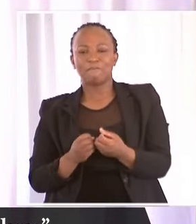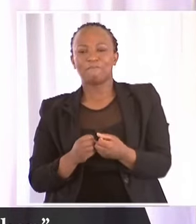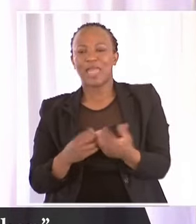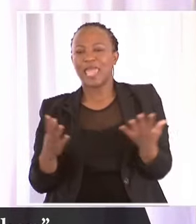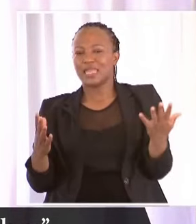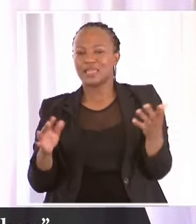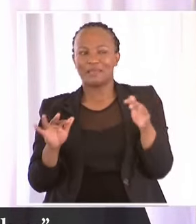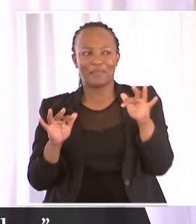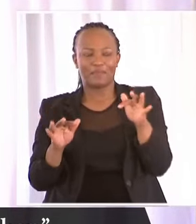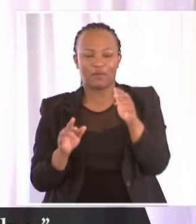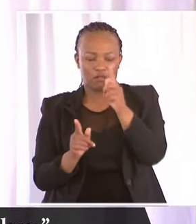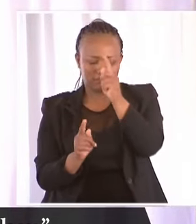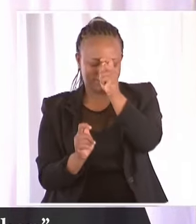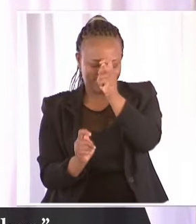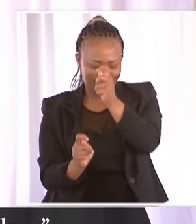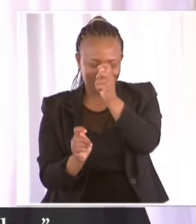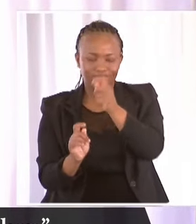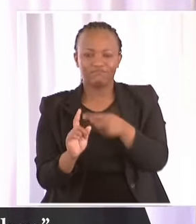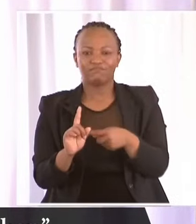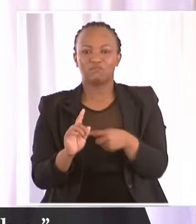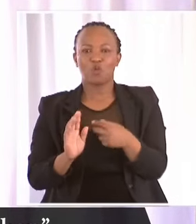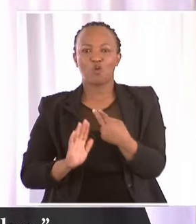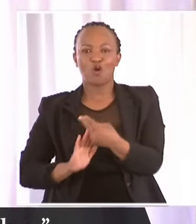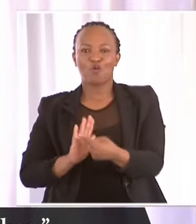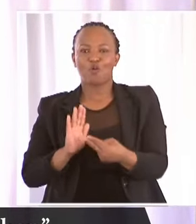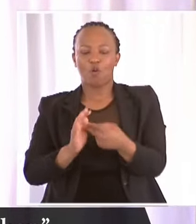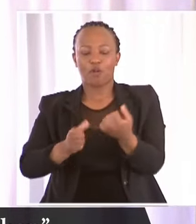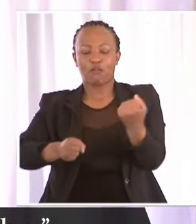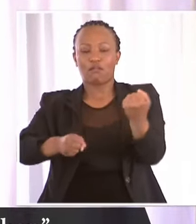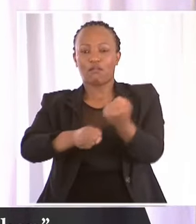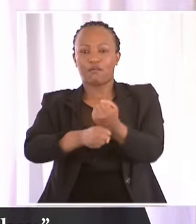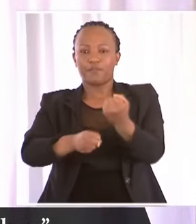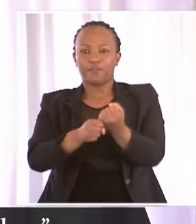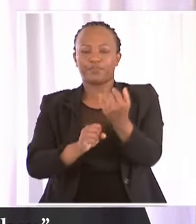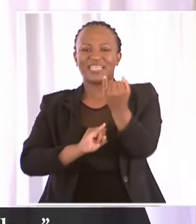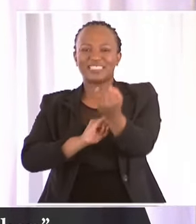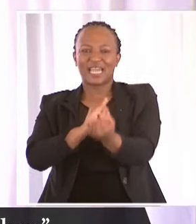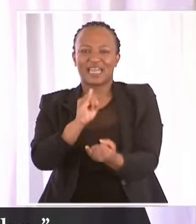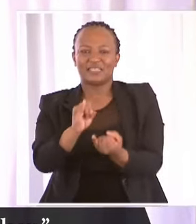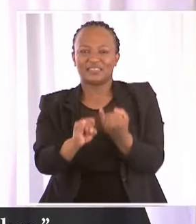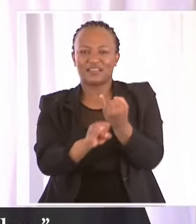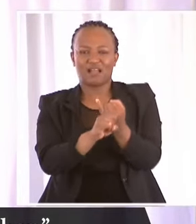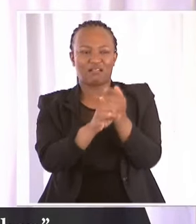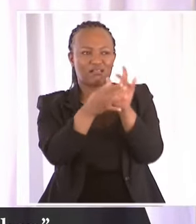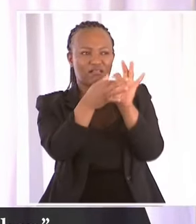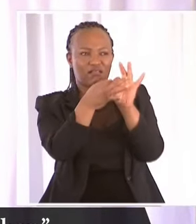Aziz and to the role that he played in international relations